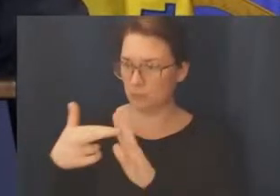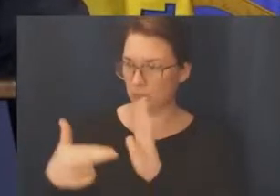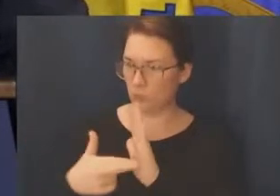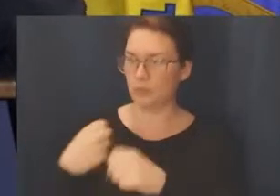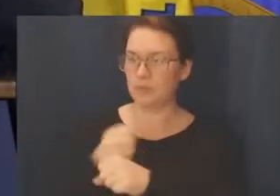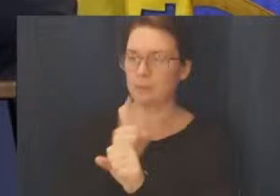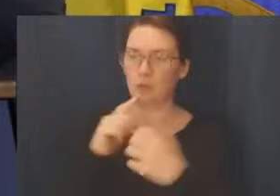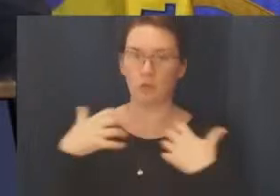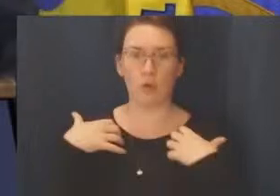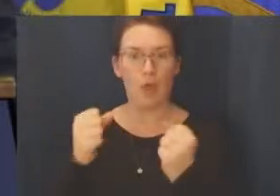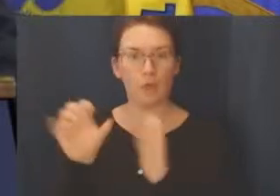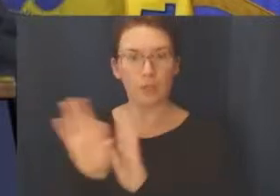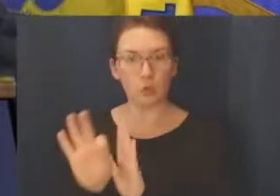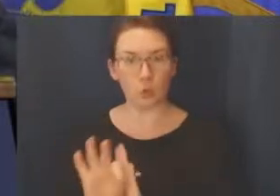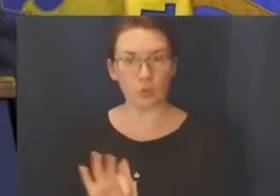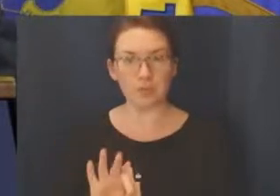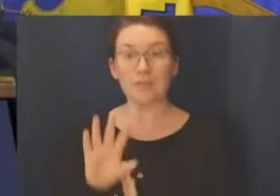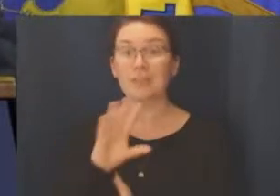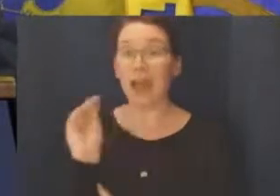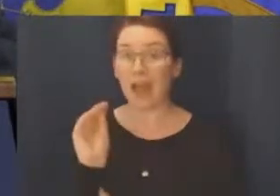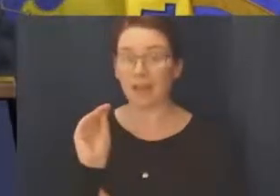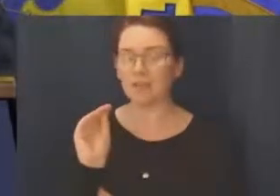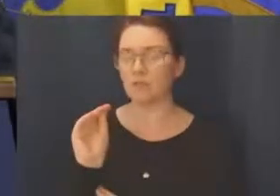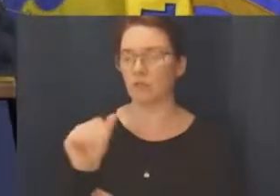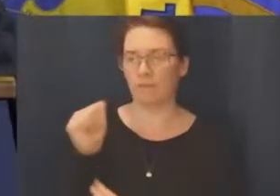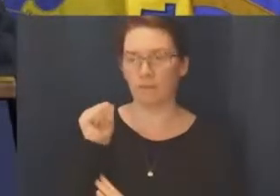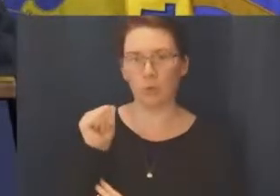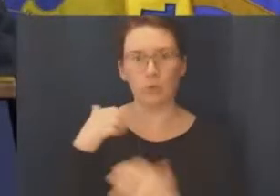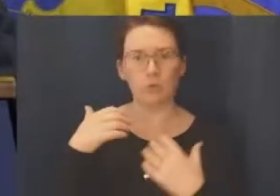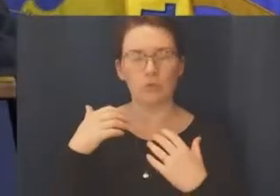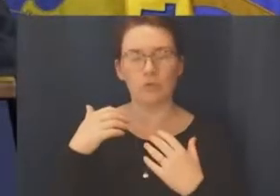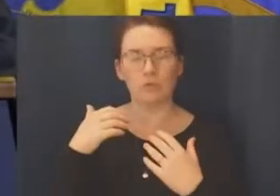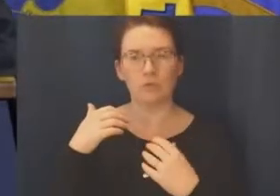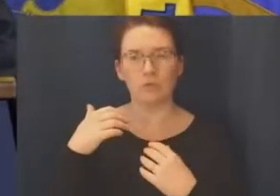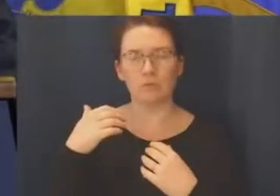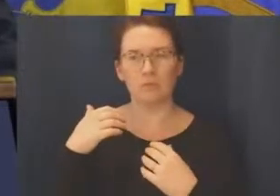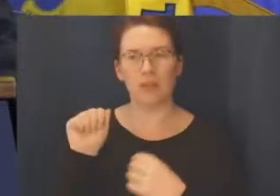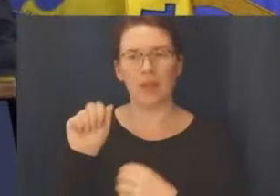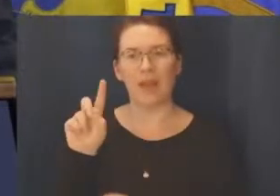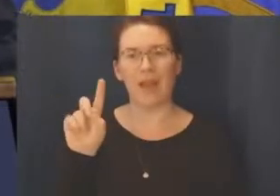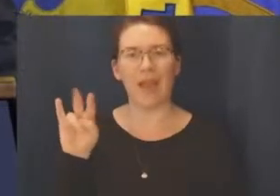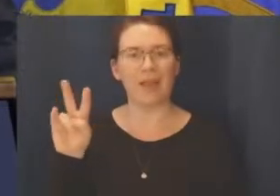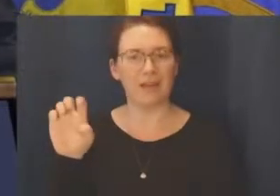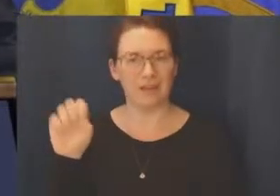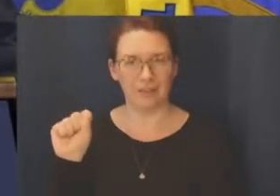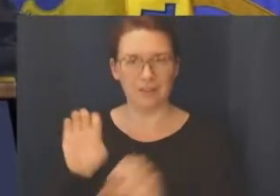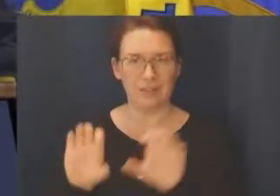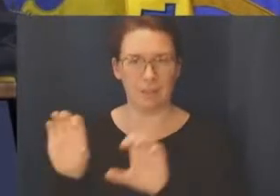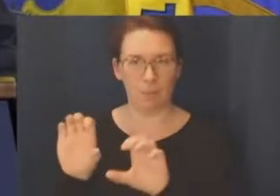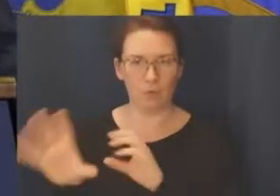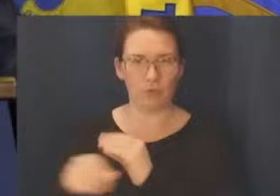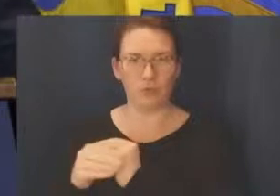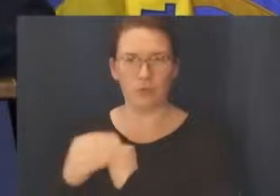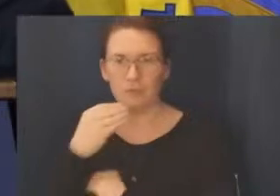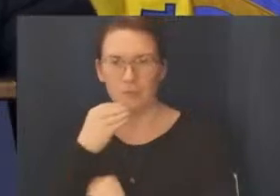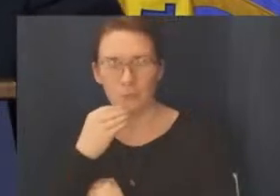additives, because when taxpayer dollars are involved, they should fuel health, not